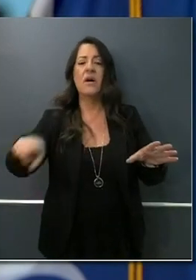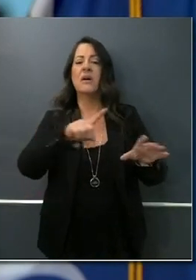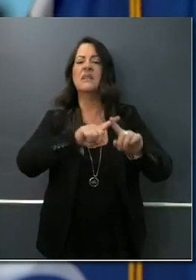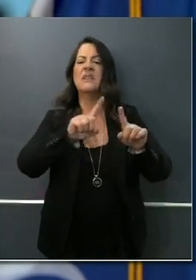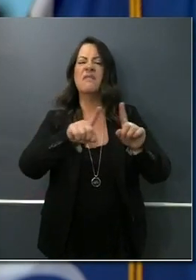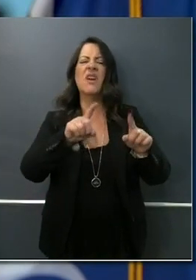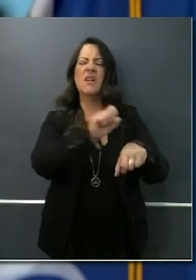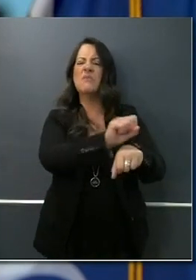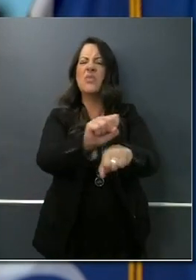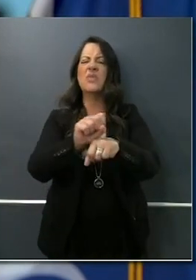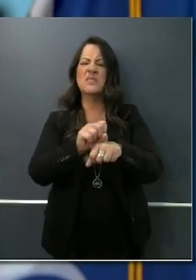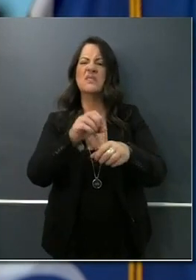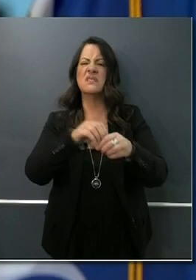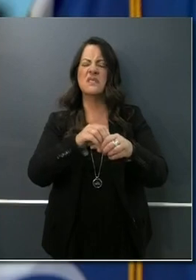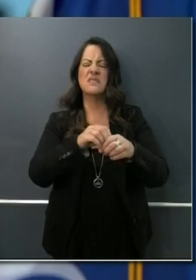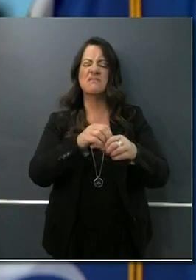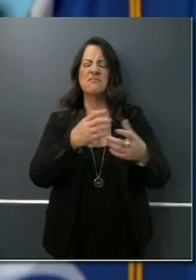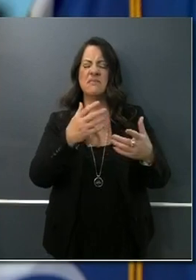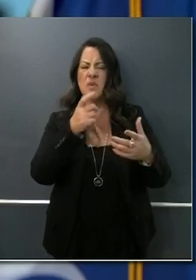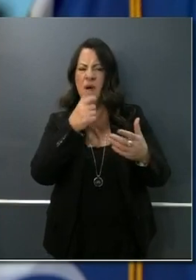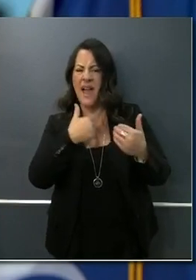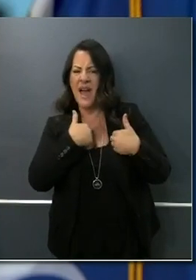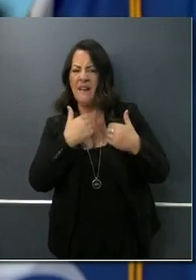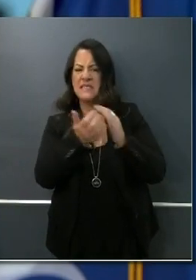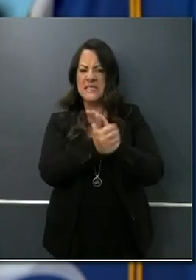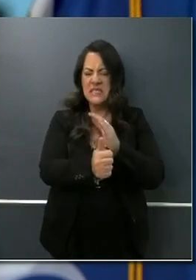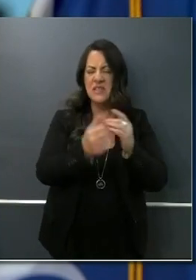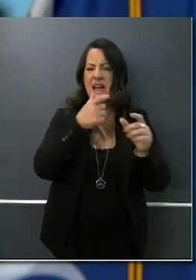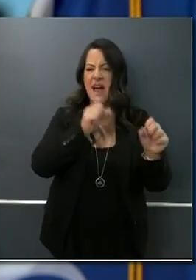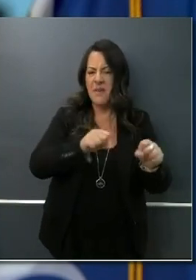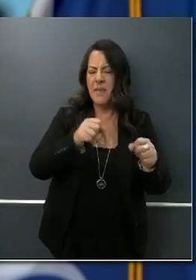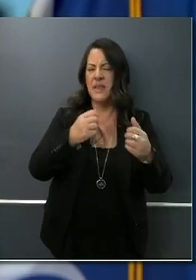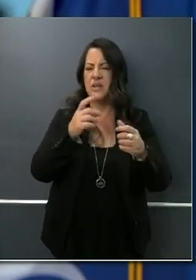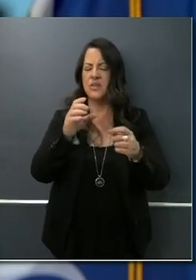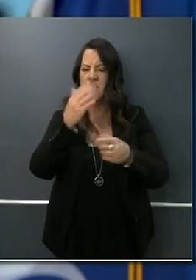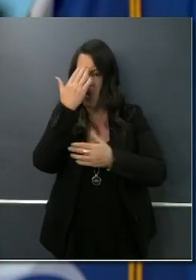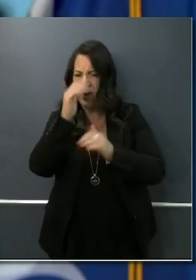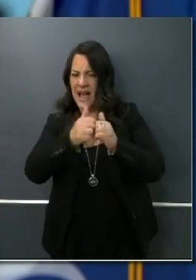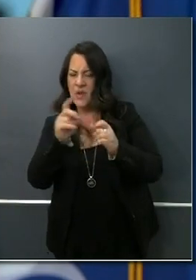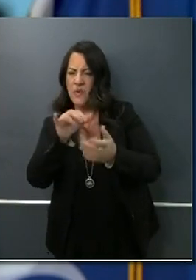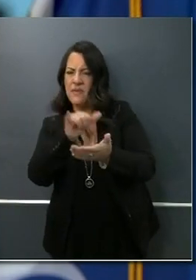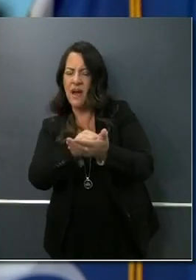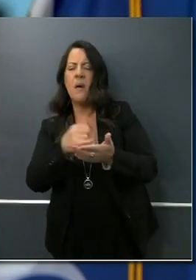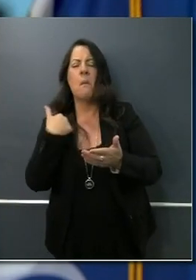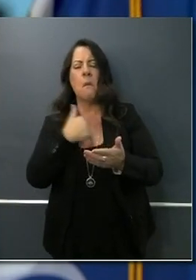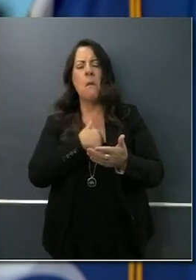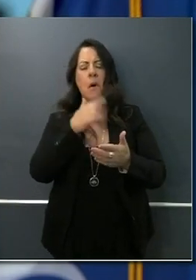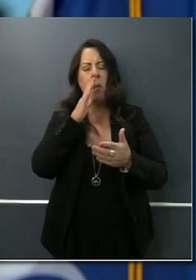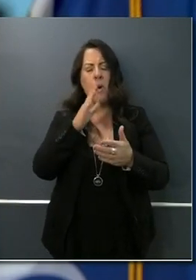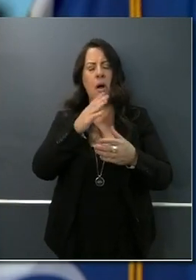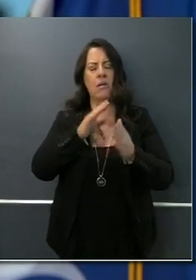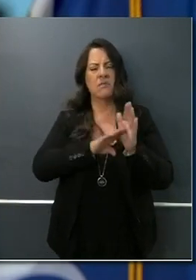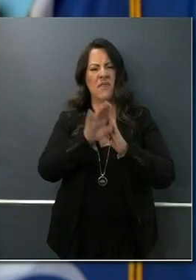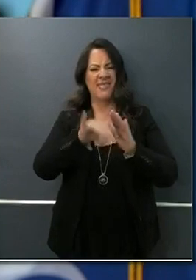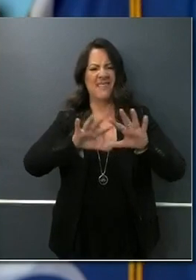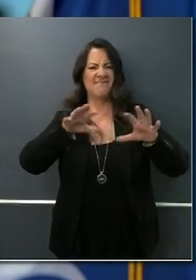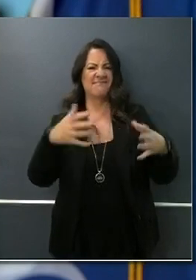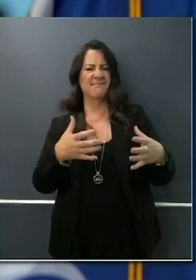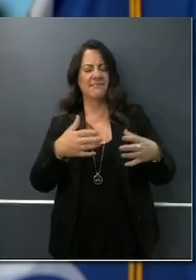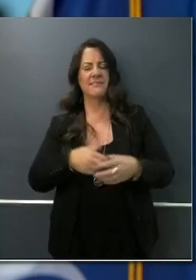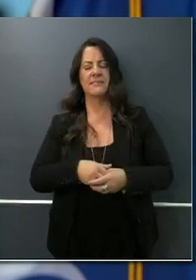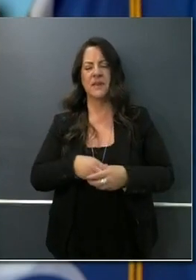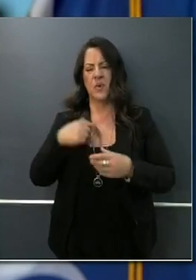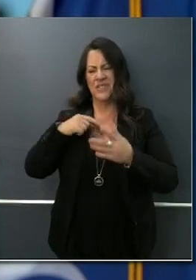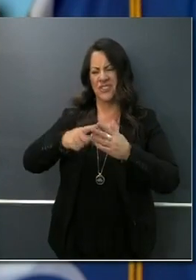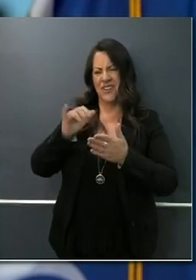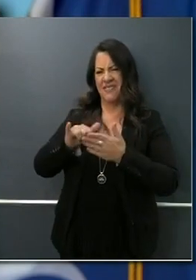conducted a number of months back, probably almost 2 months ago, 7 or so weeks when this crisis